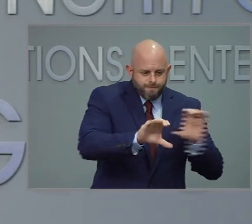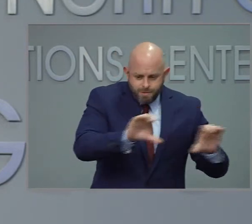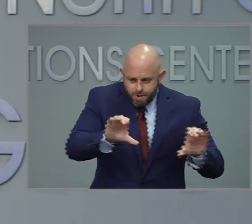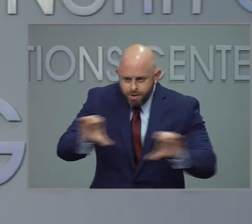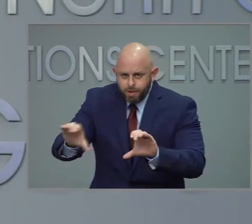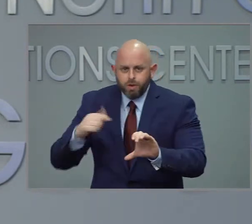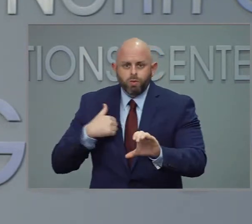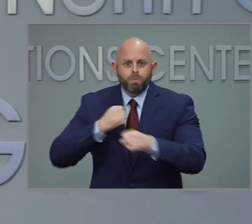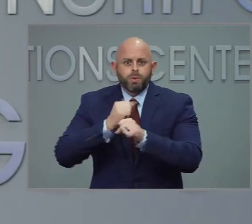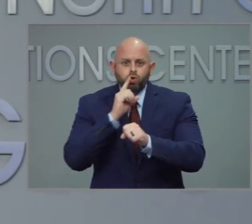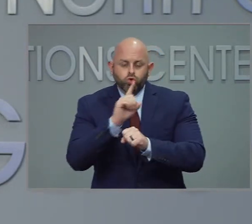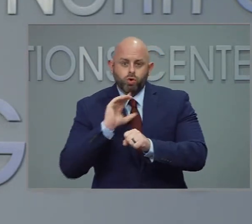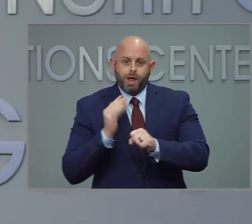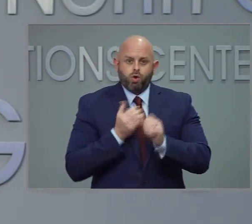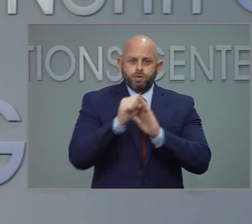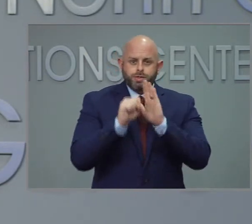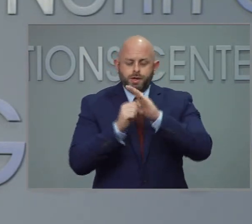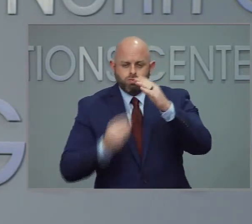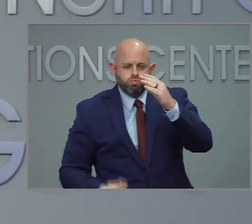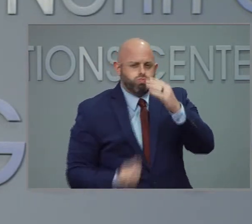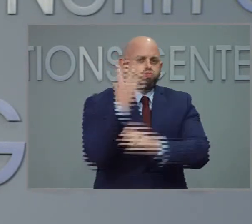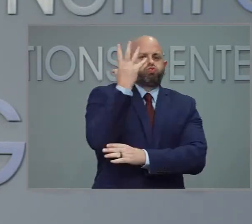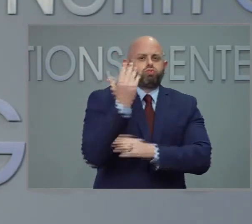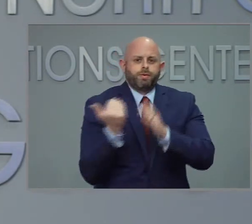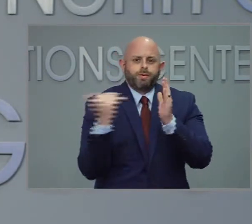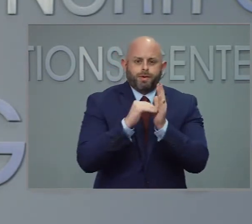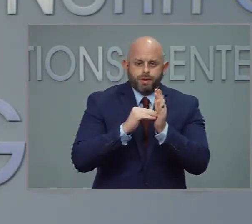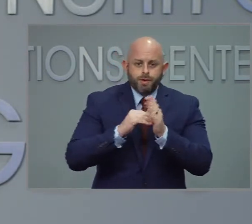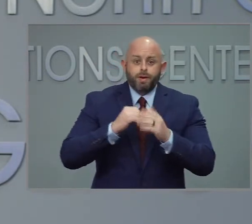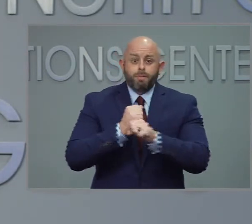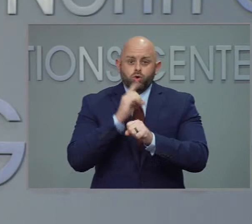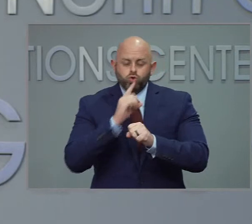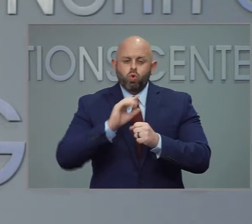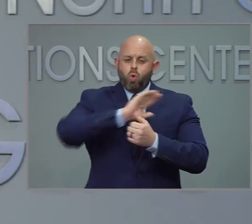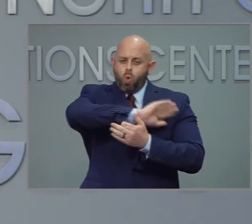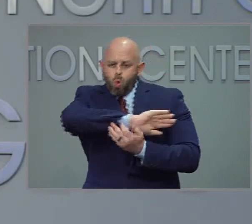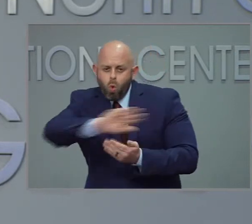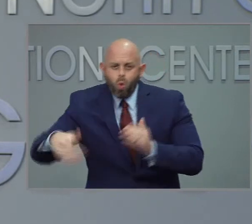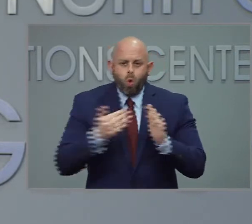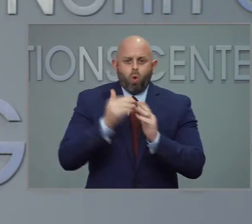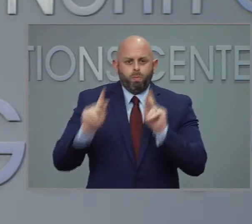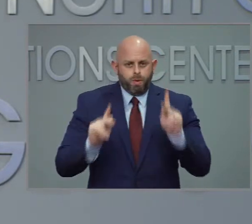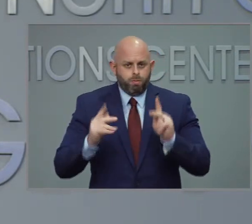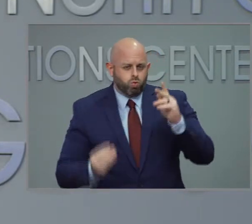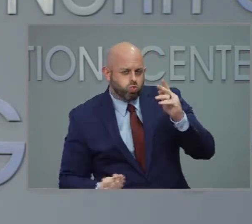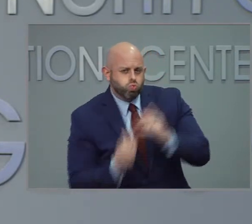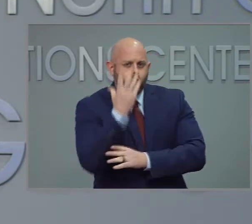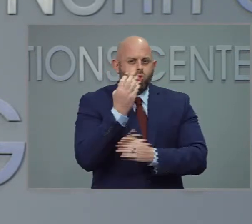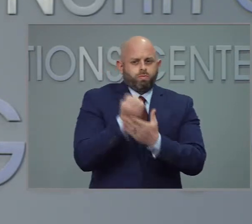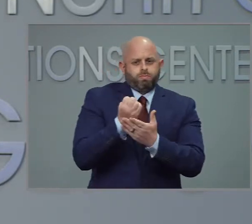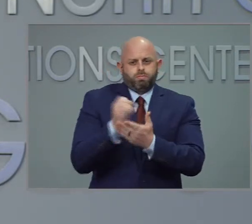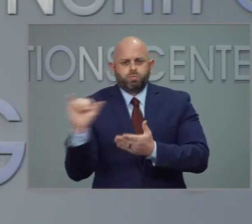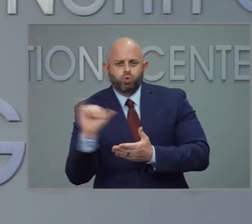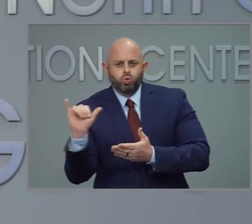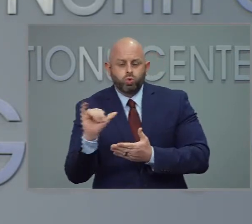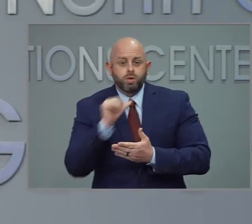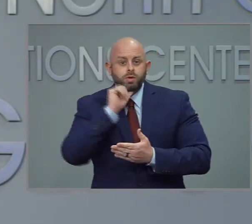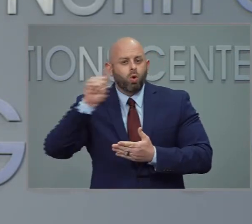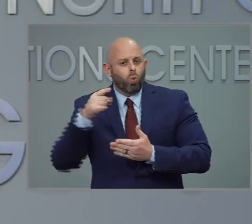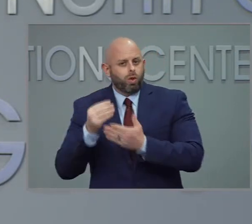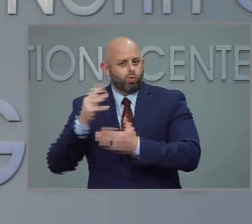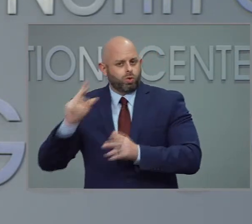back, creating opportunity for all of our people, not just those at the top. This is the time to